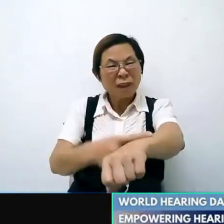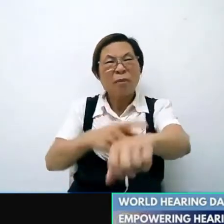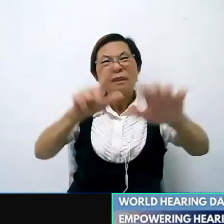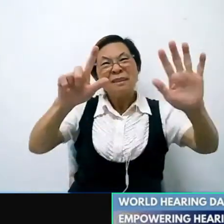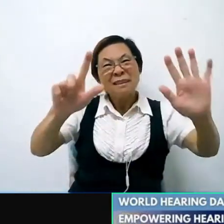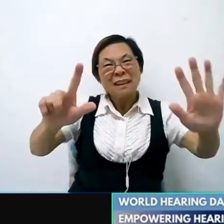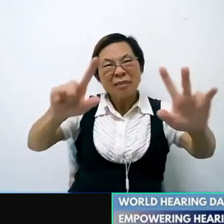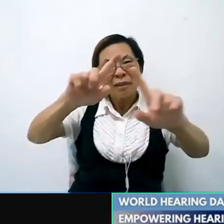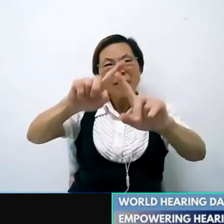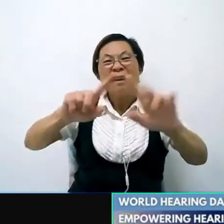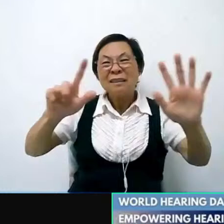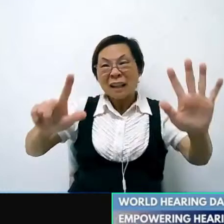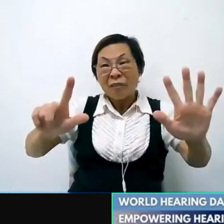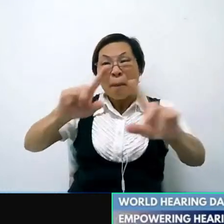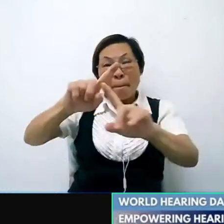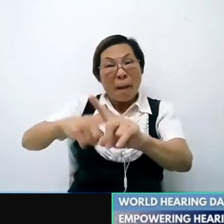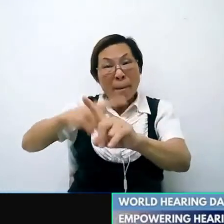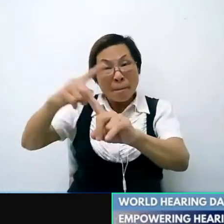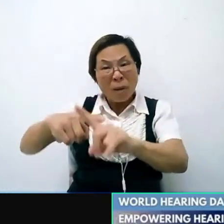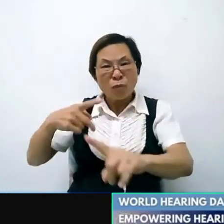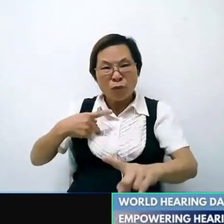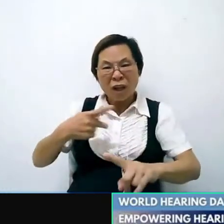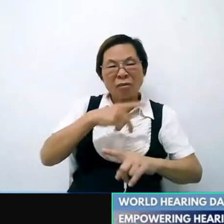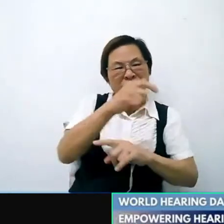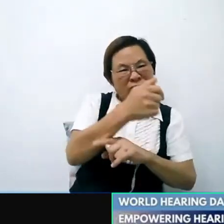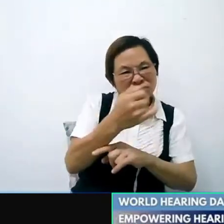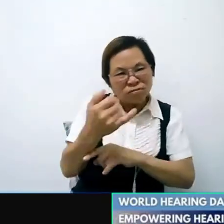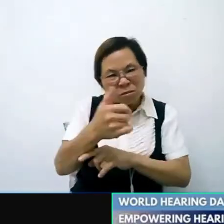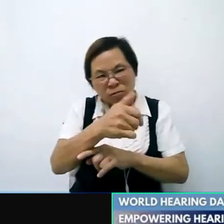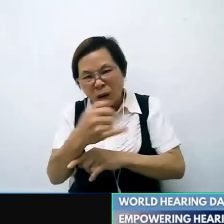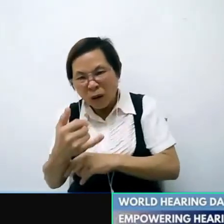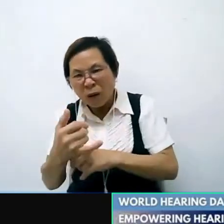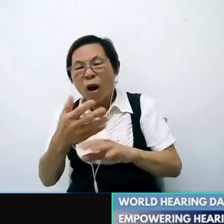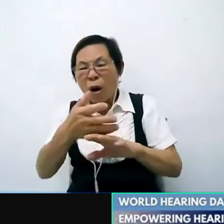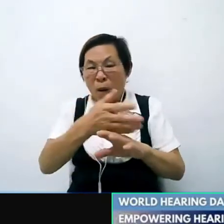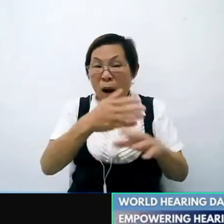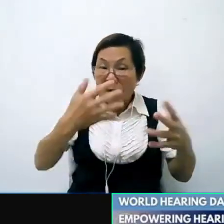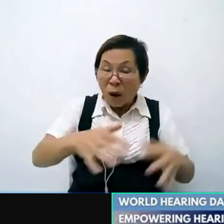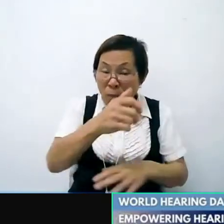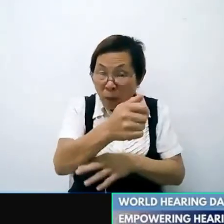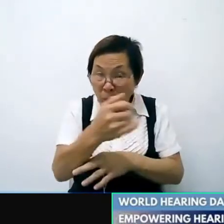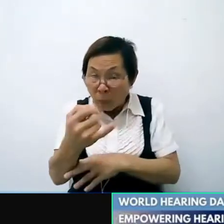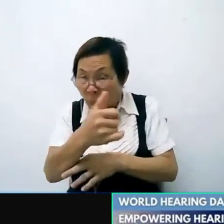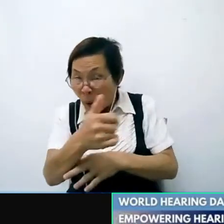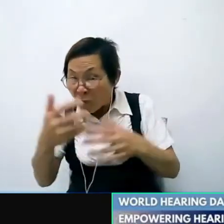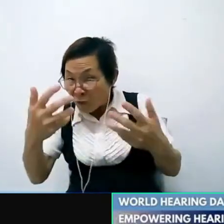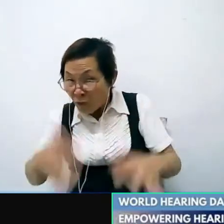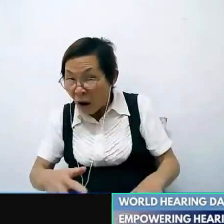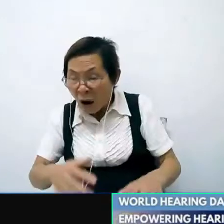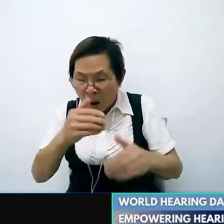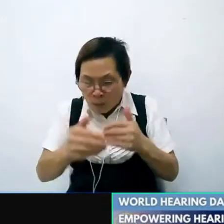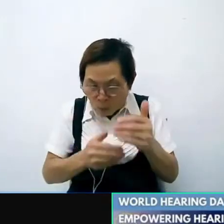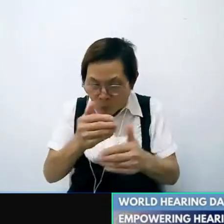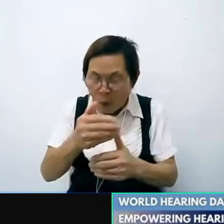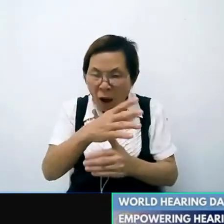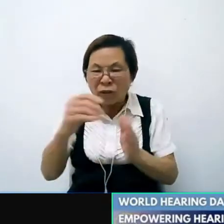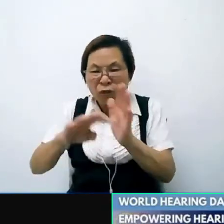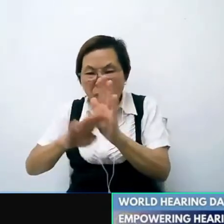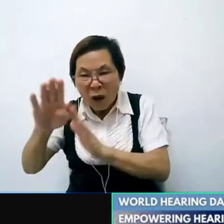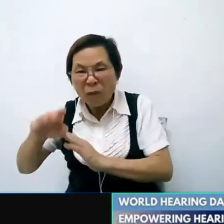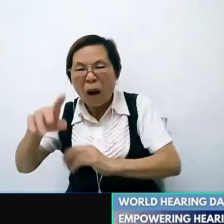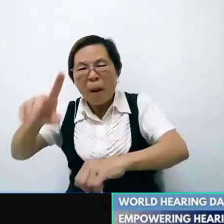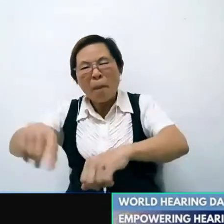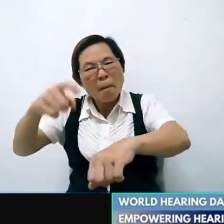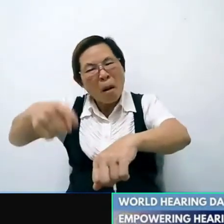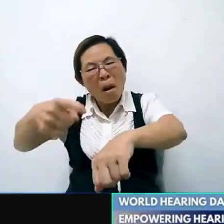yes. Mhm. So because Yeah. we have validation before we validation process development, so that's why it takes a long